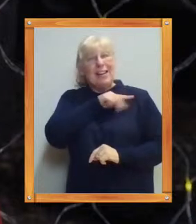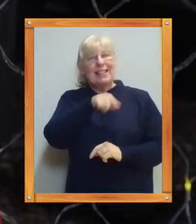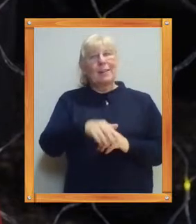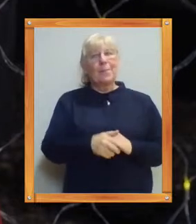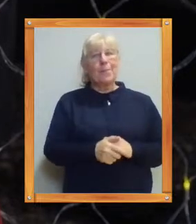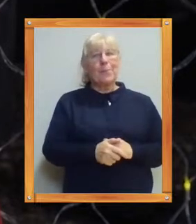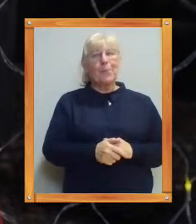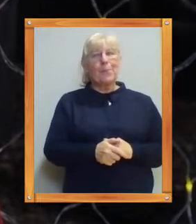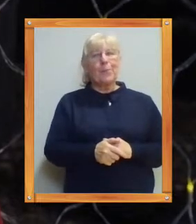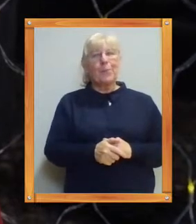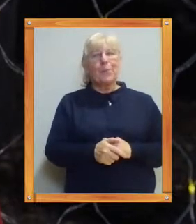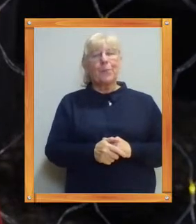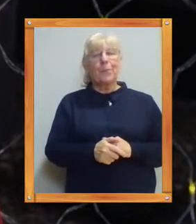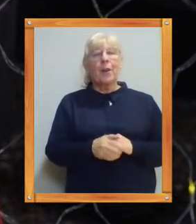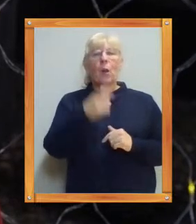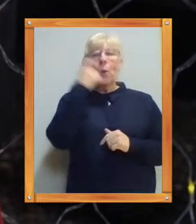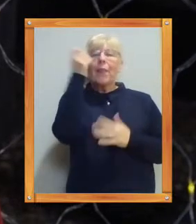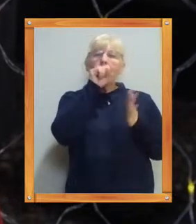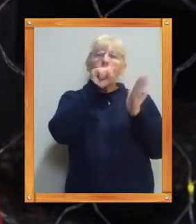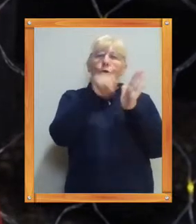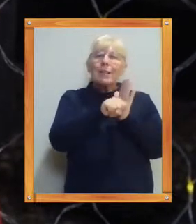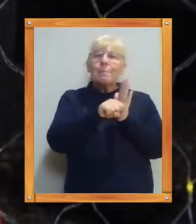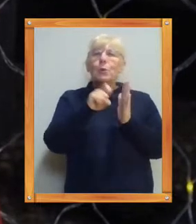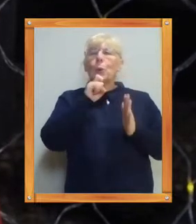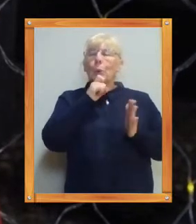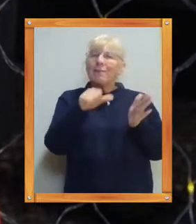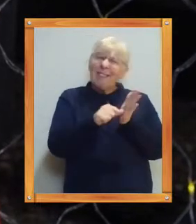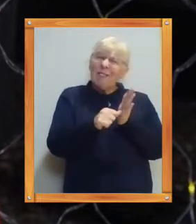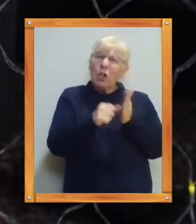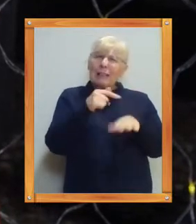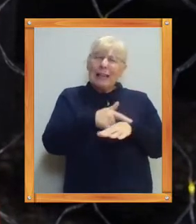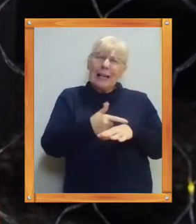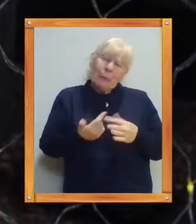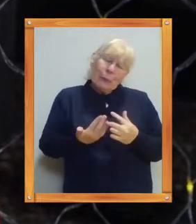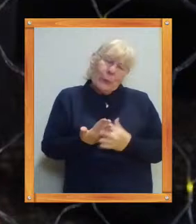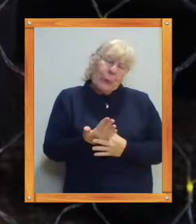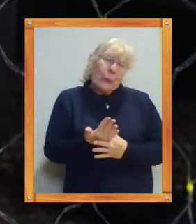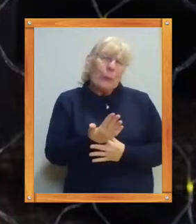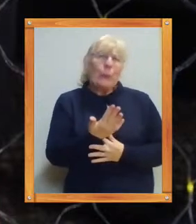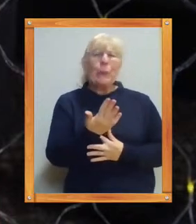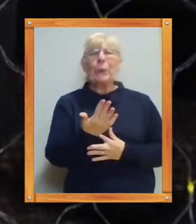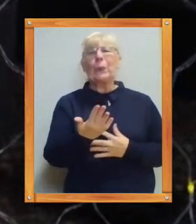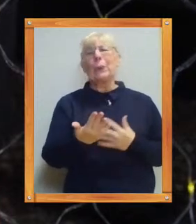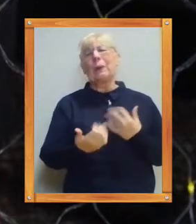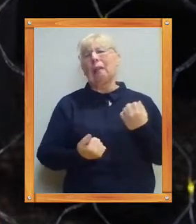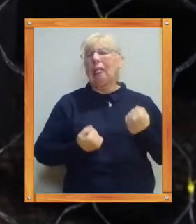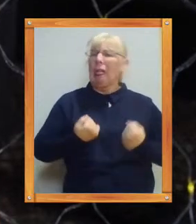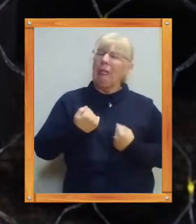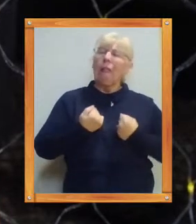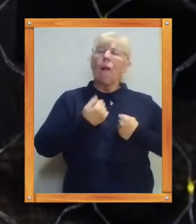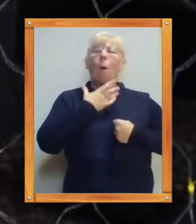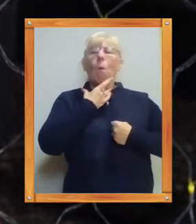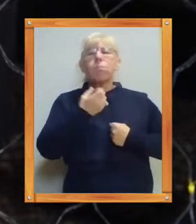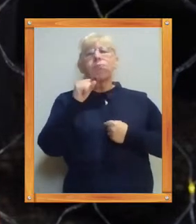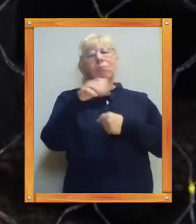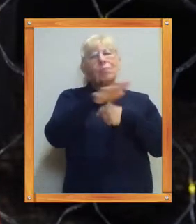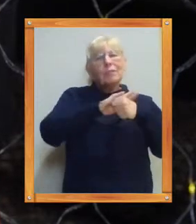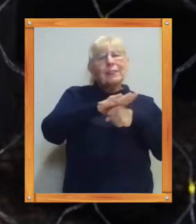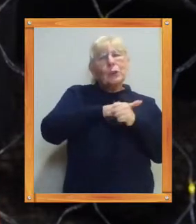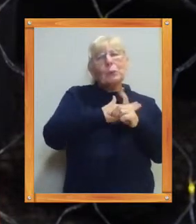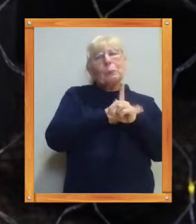those going through difficult times, hoping that their circumstances will improve and offering our help to what